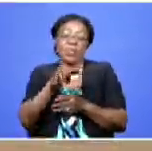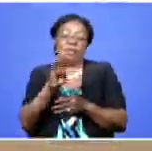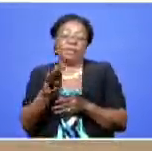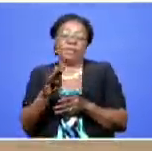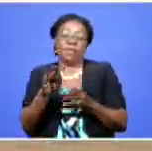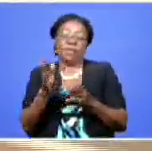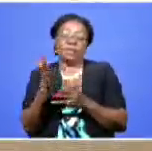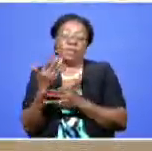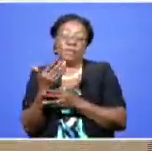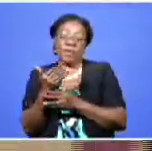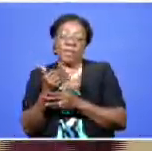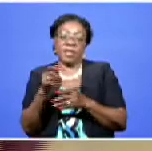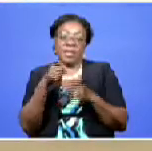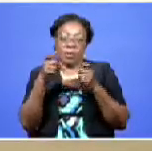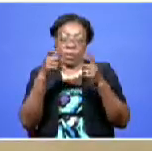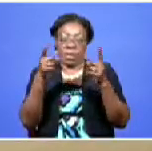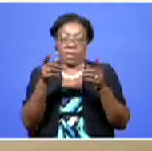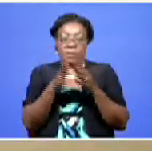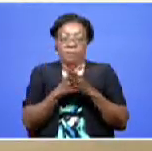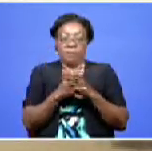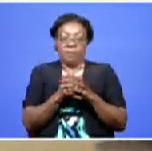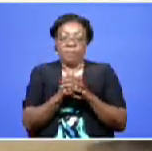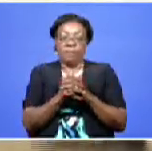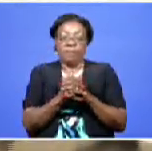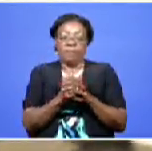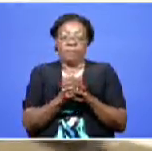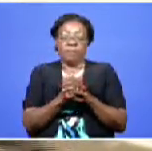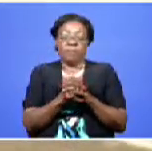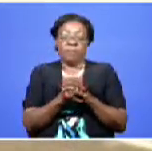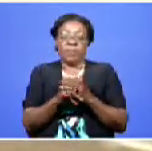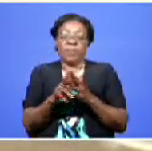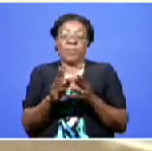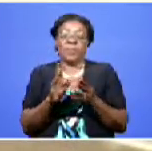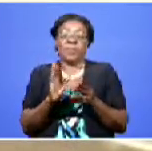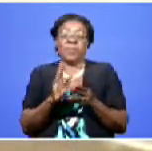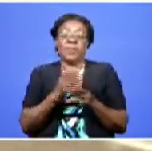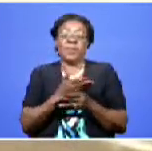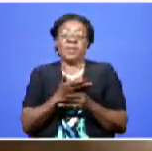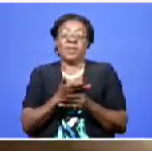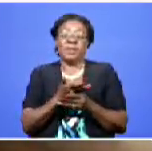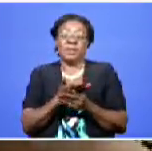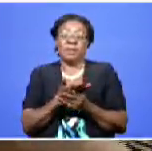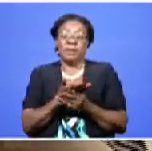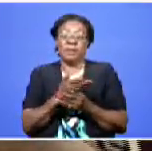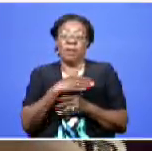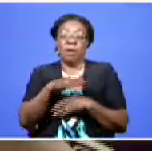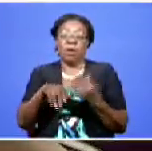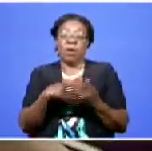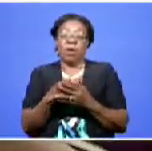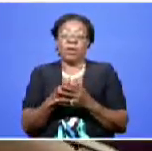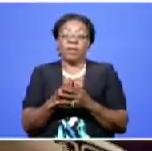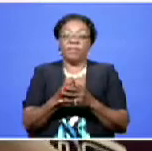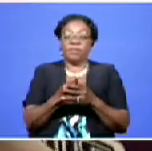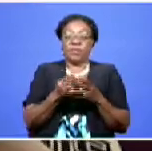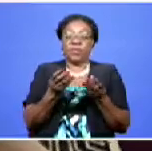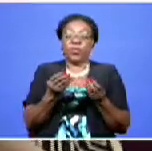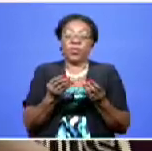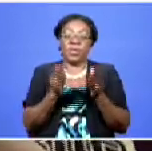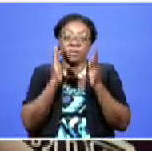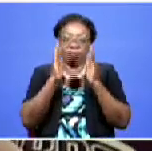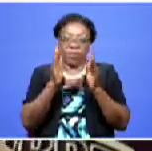played defense, we executed, we score, and yeah, get plenty of steals. All we had to do was full-court press. It wasn't as